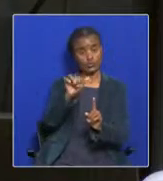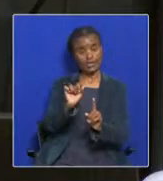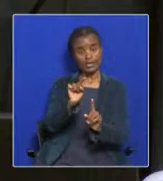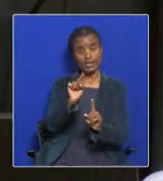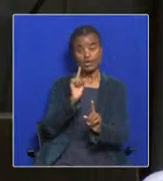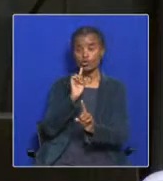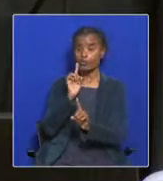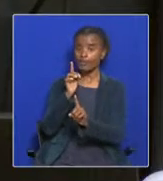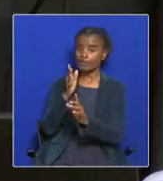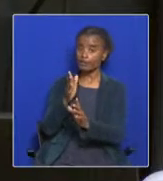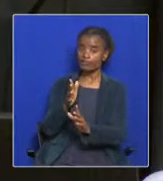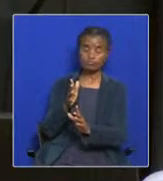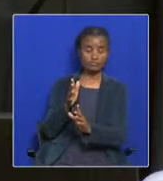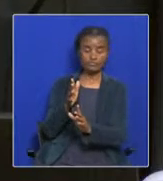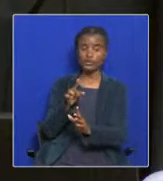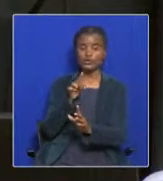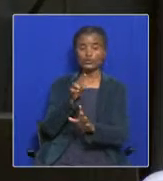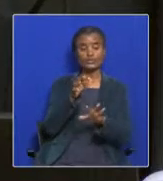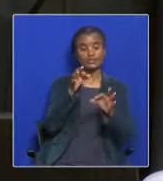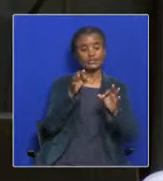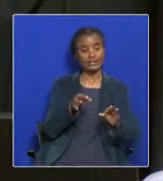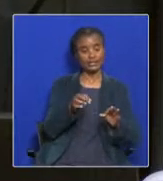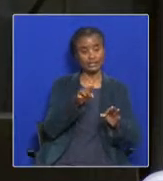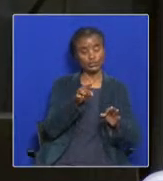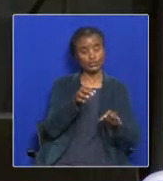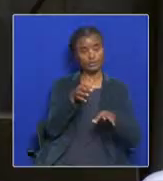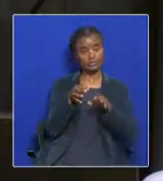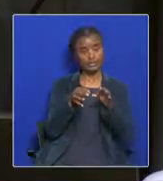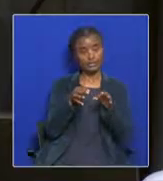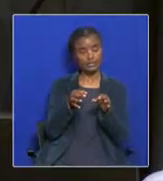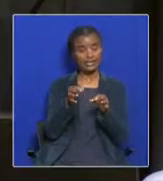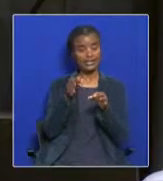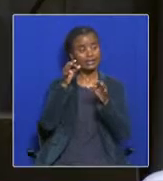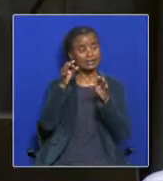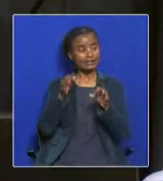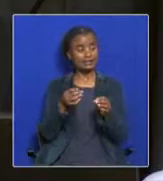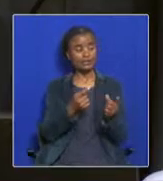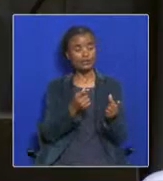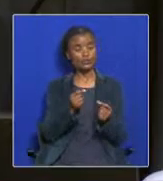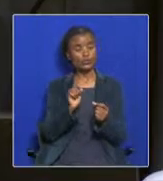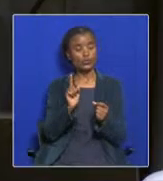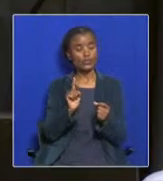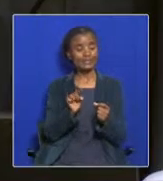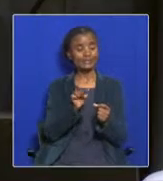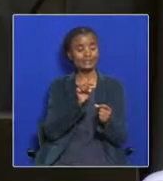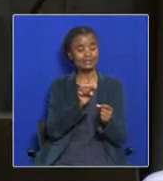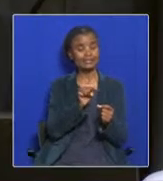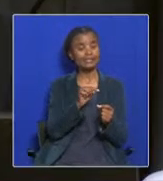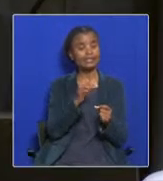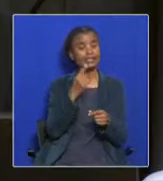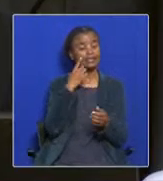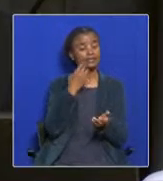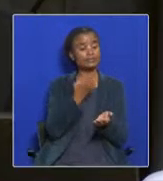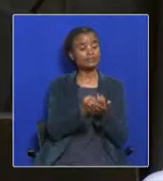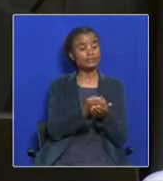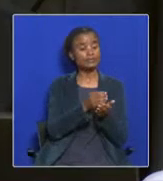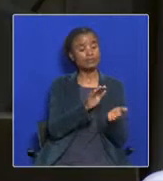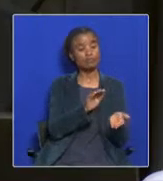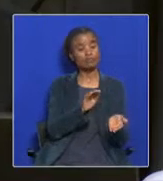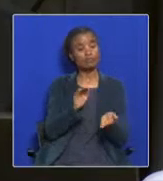unsatisfactorily explained decision to move these exhibits from the depot